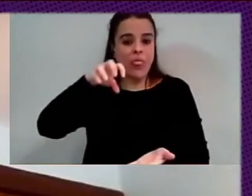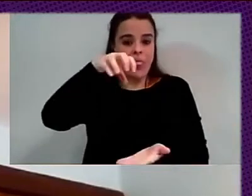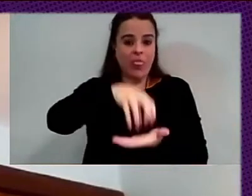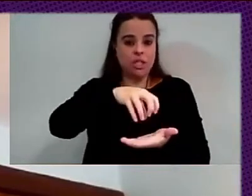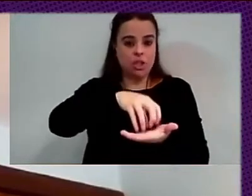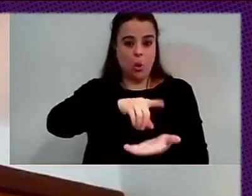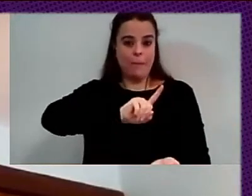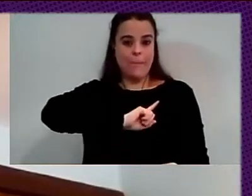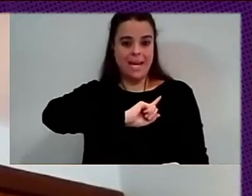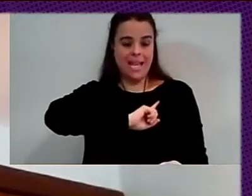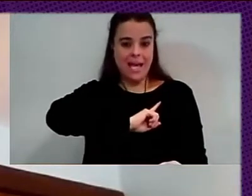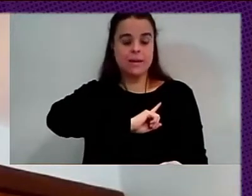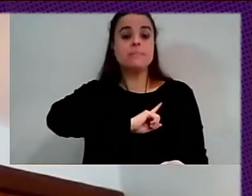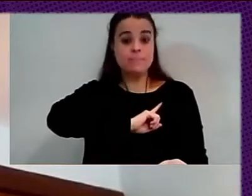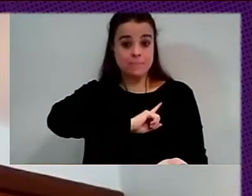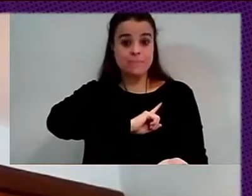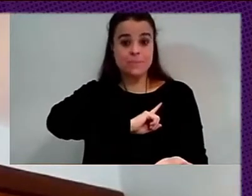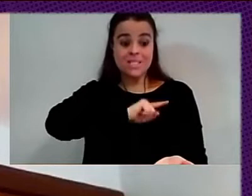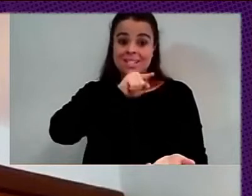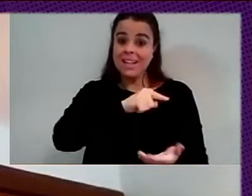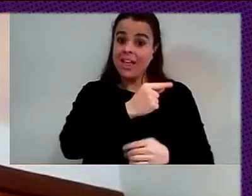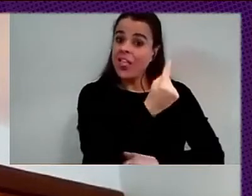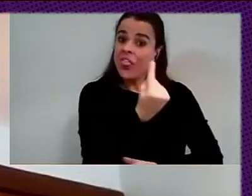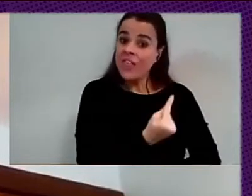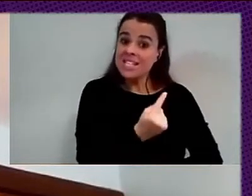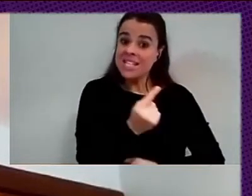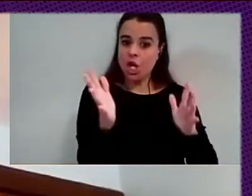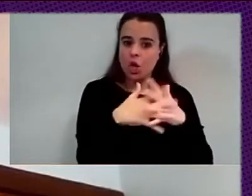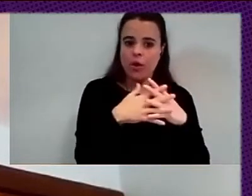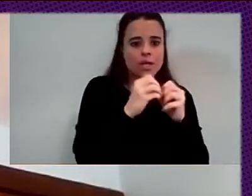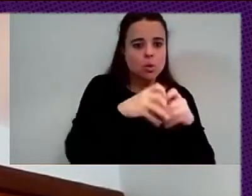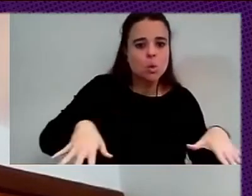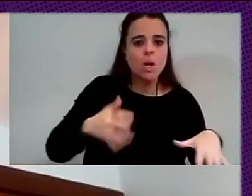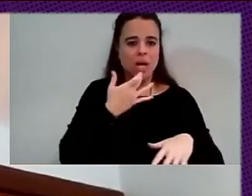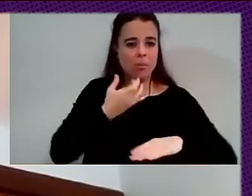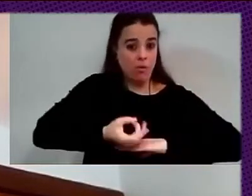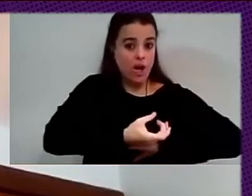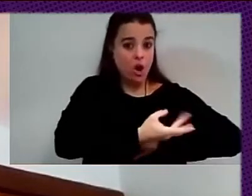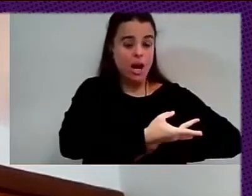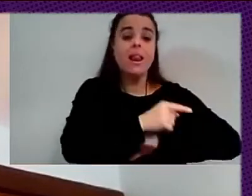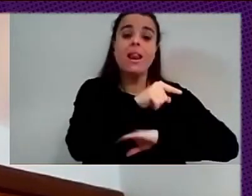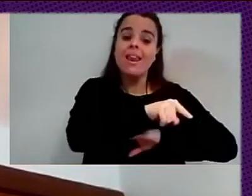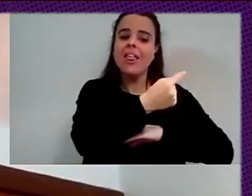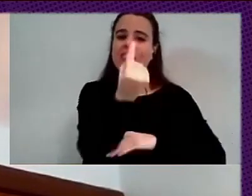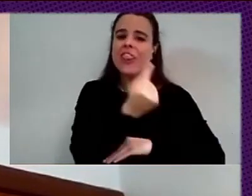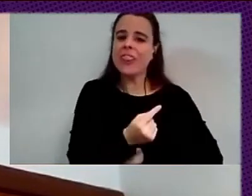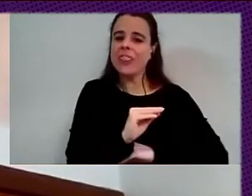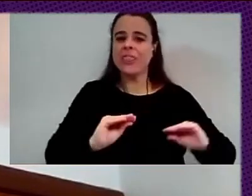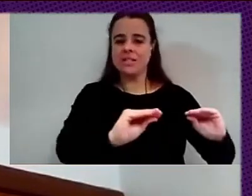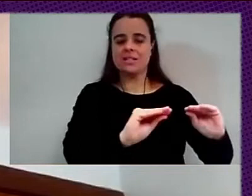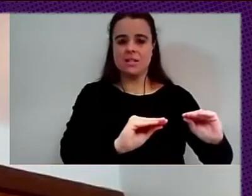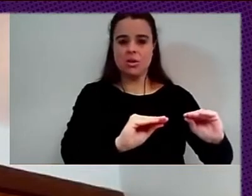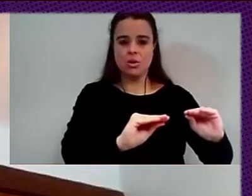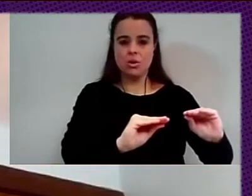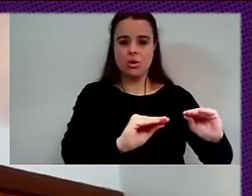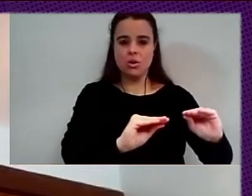built the railroads, not for the people who live there. And for the purpose of exploitation, then they're extracting out raw materials,